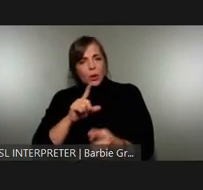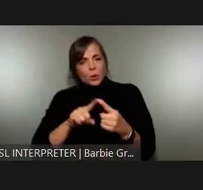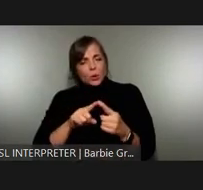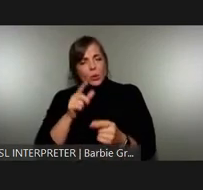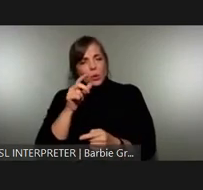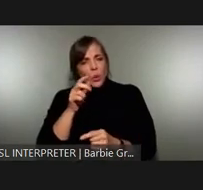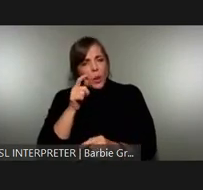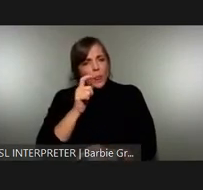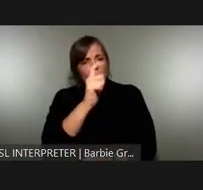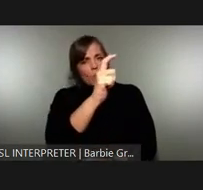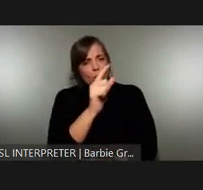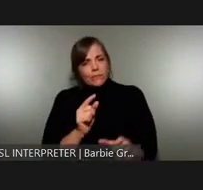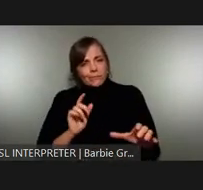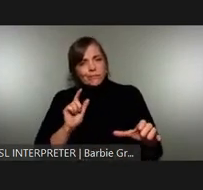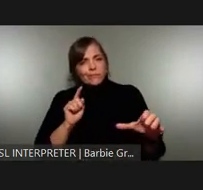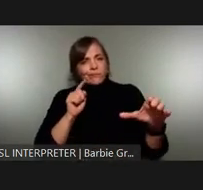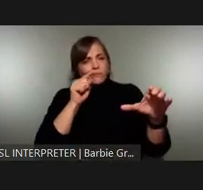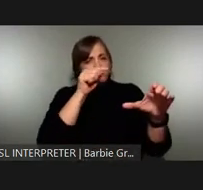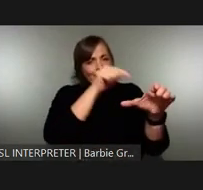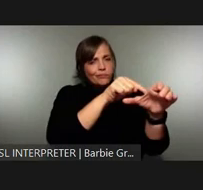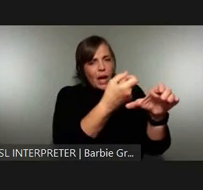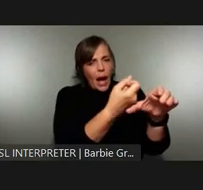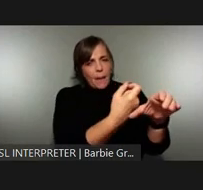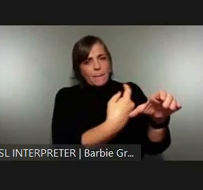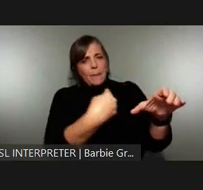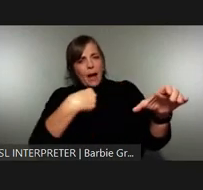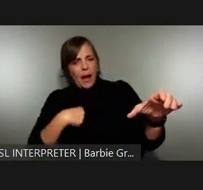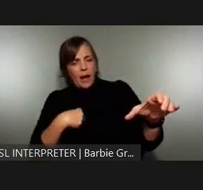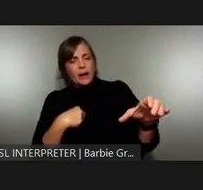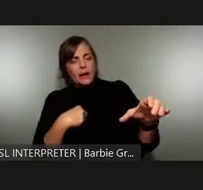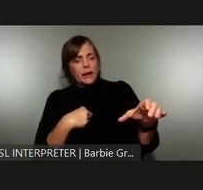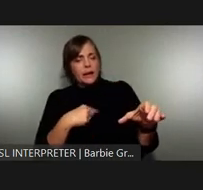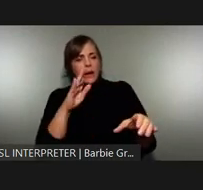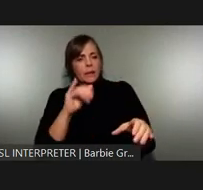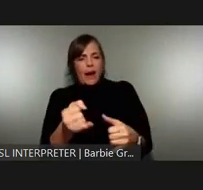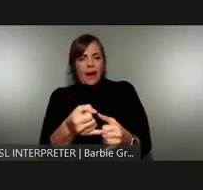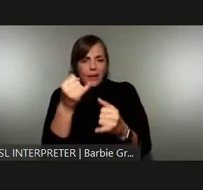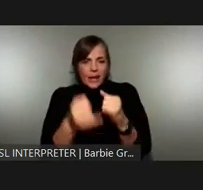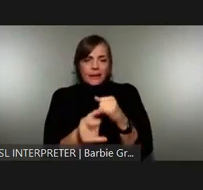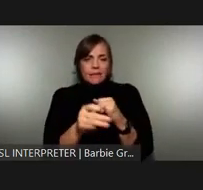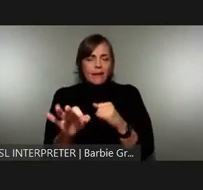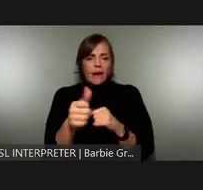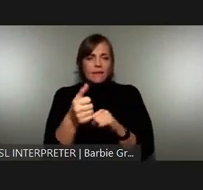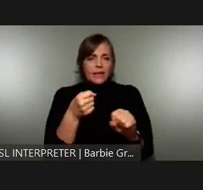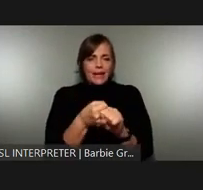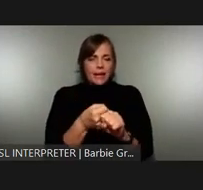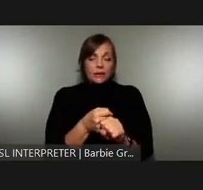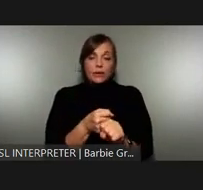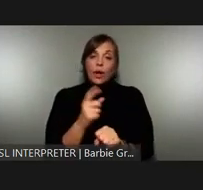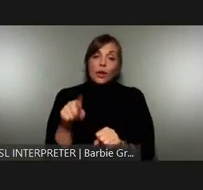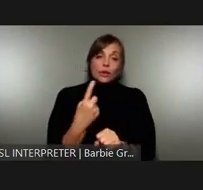back safely by the end of the decade. There's only one way to define the success